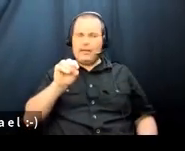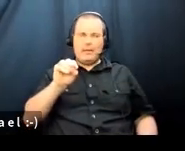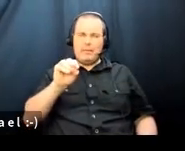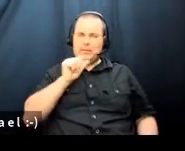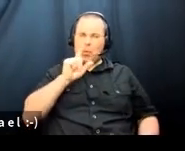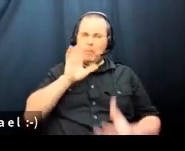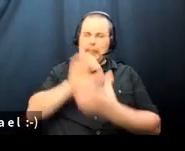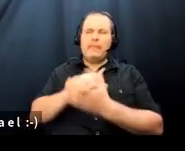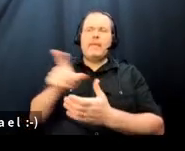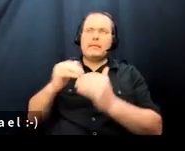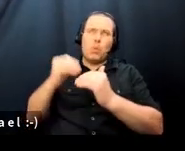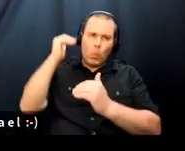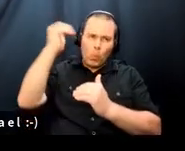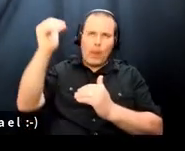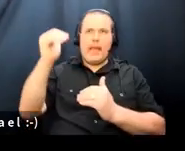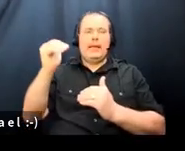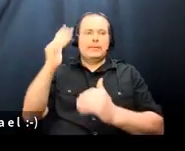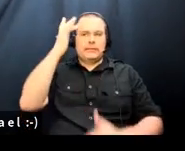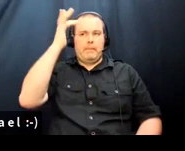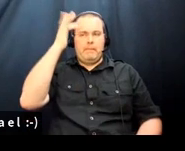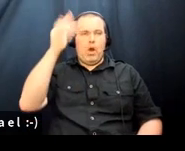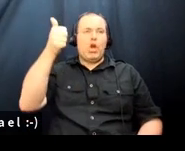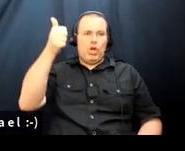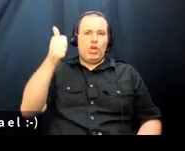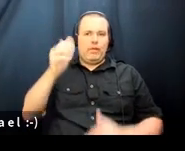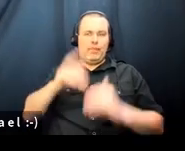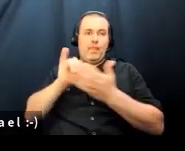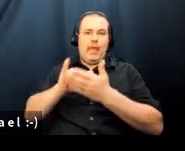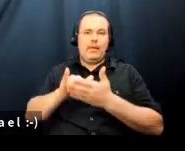that. And she recognized it in him after having worked with him for only a